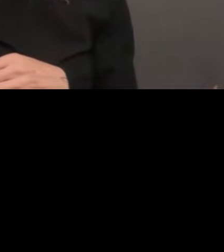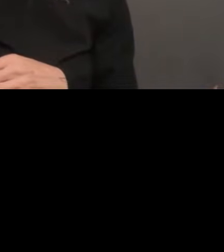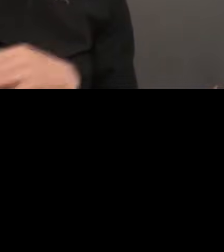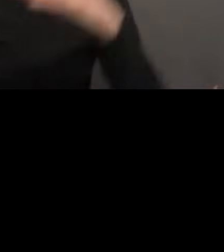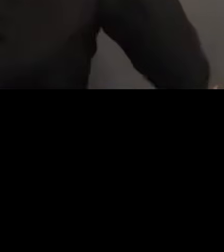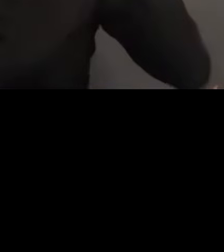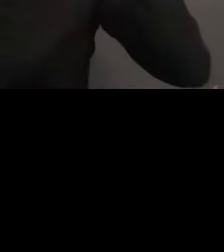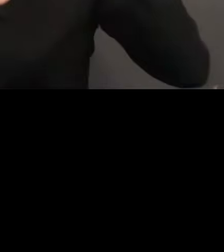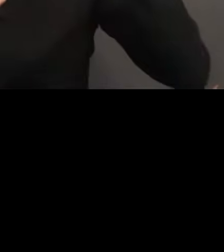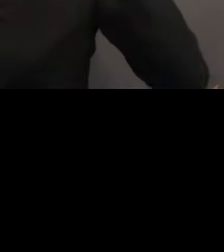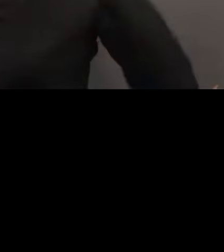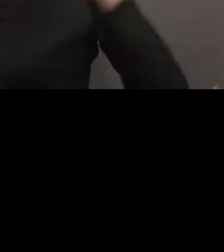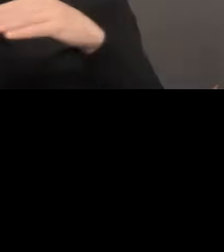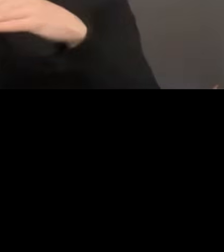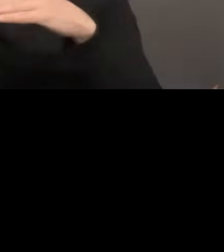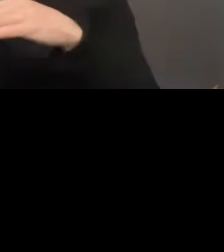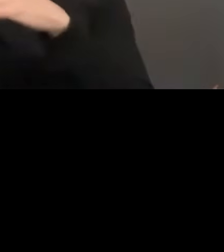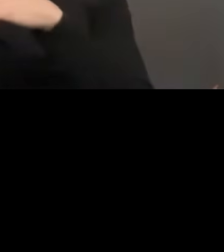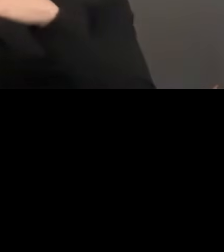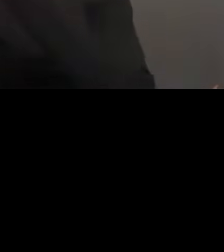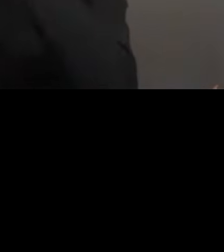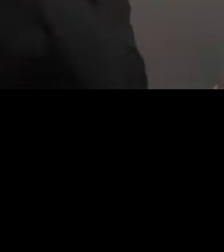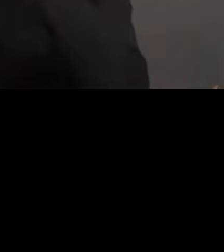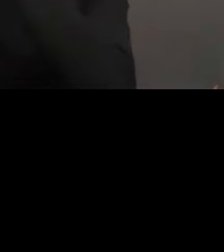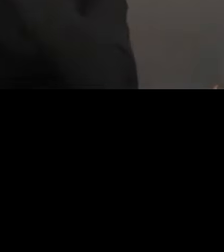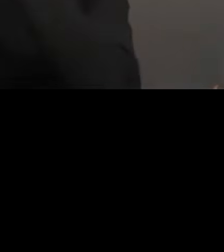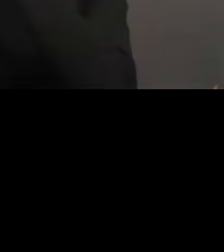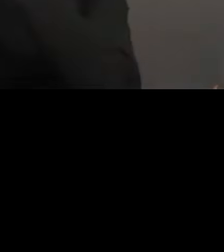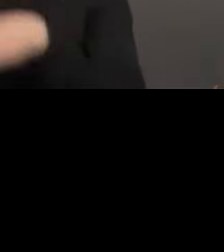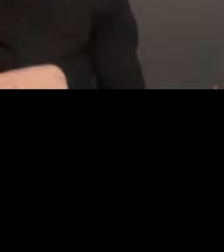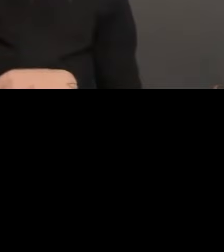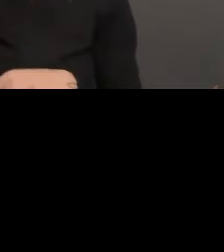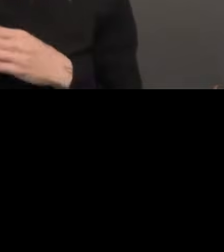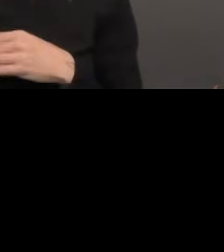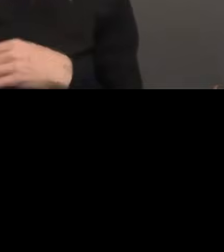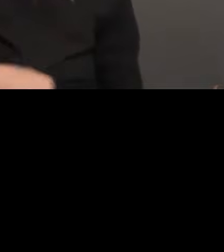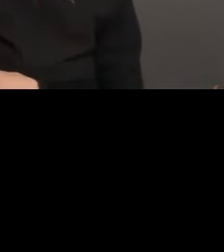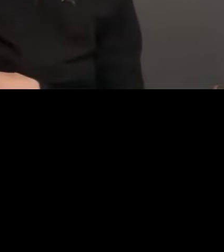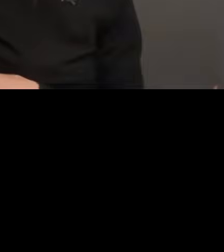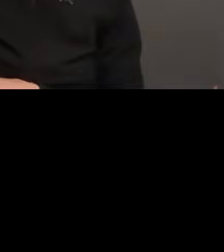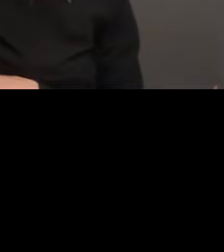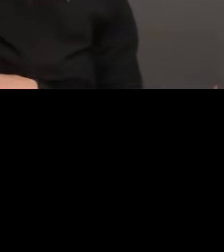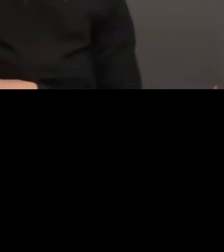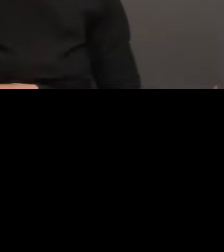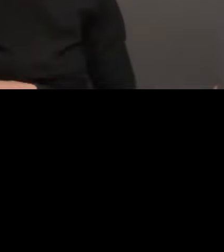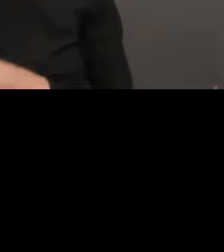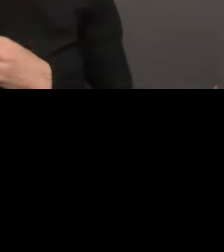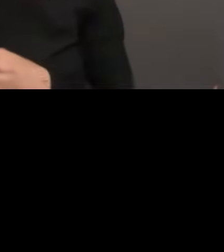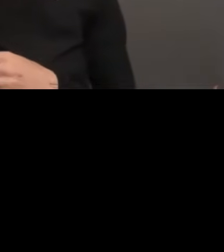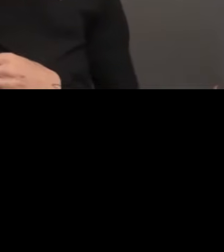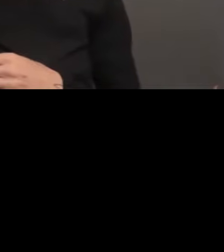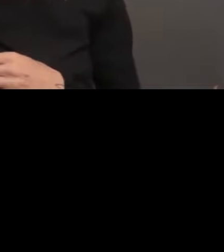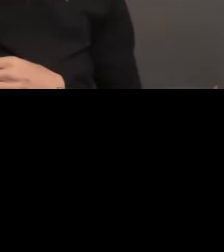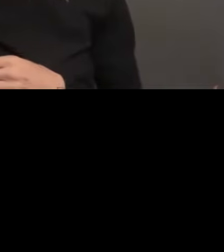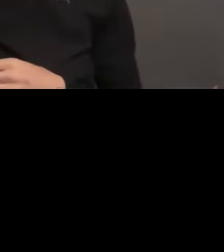a 5-hour surface interval, and then a 20-minute dive in the afternoon with, I think, a 20-minute decompression on oxygen at